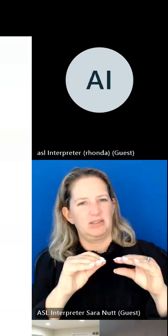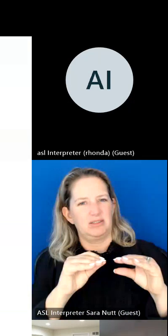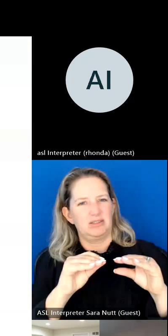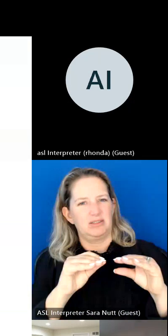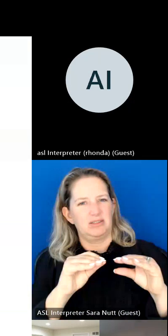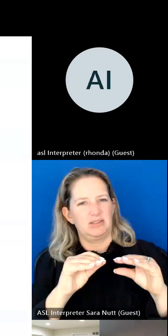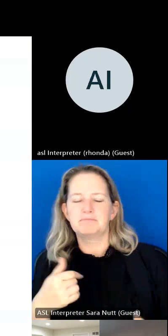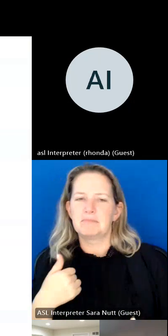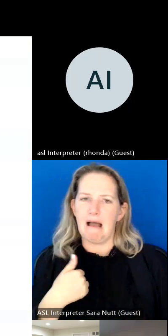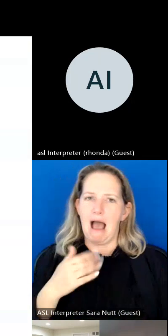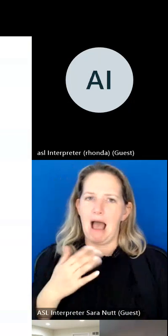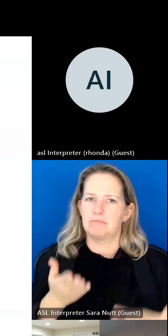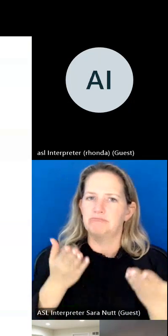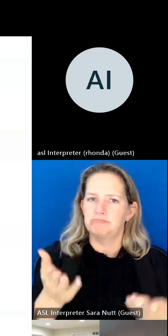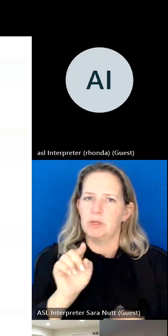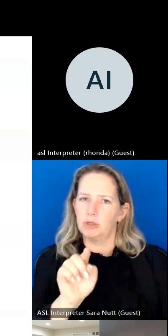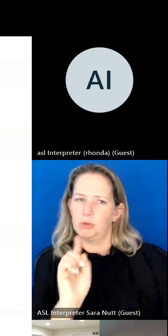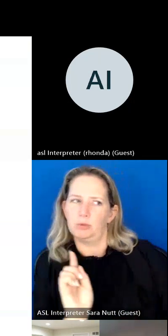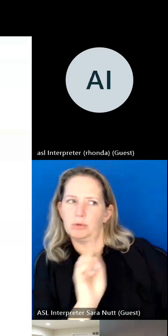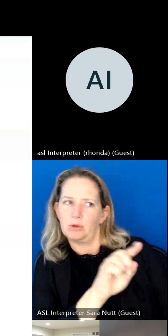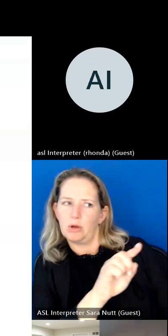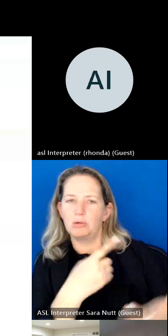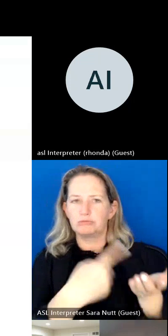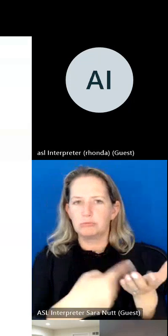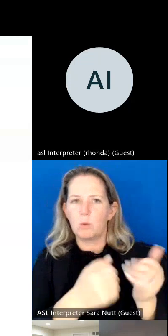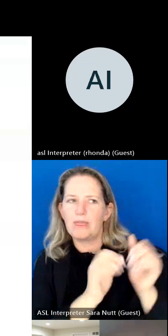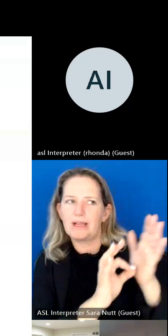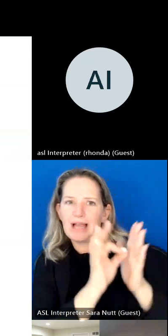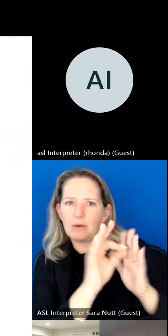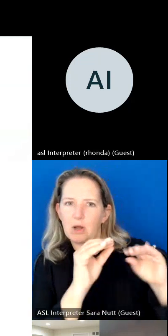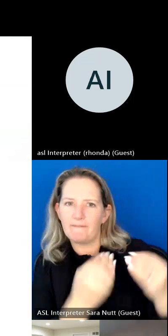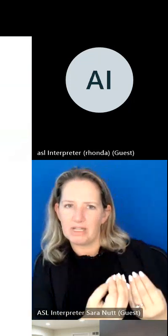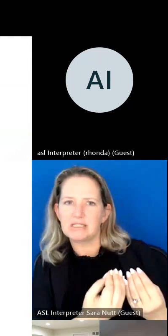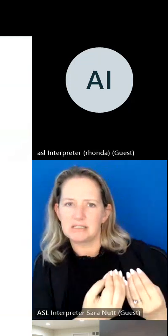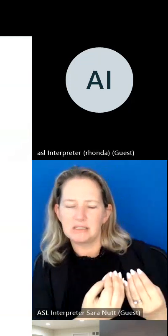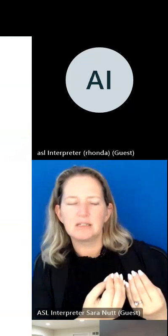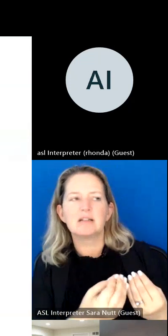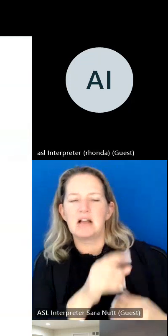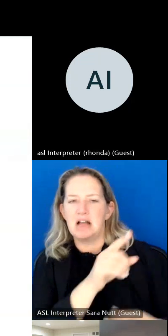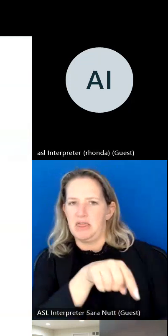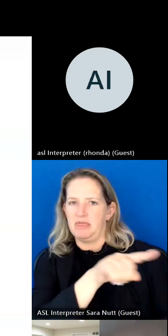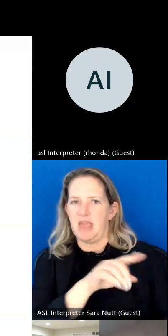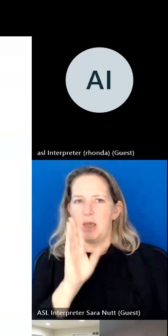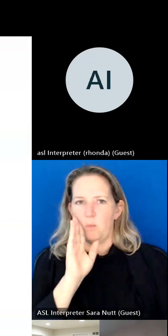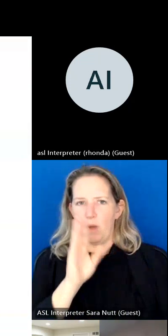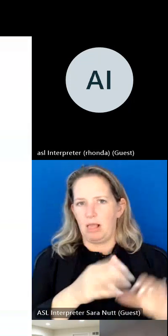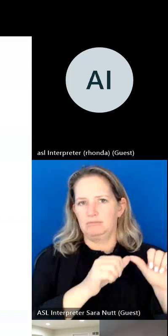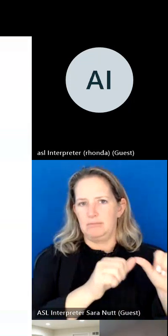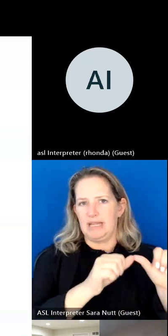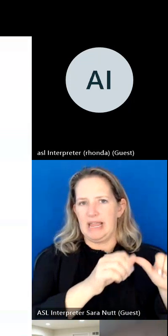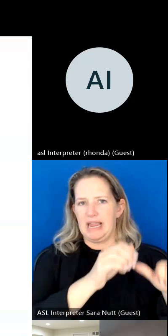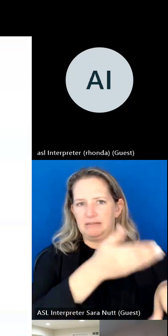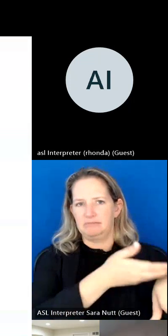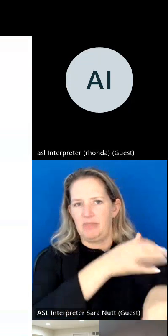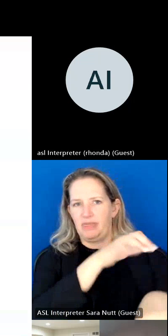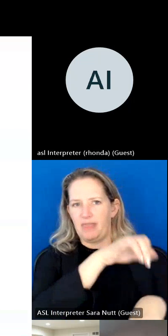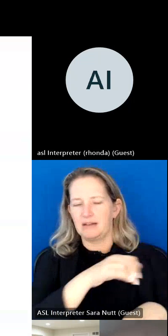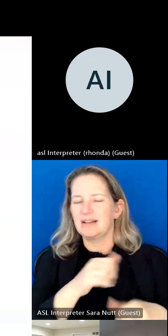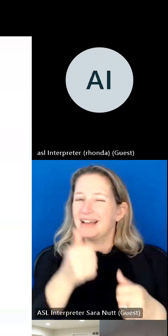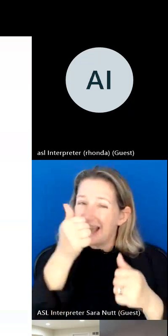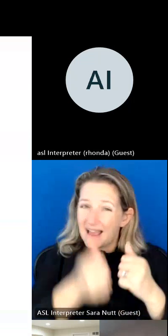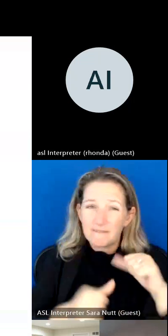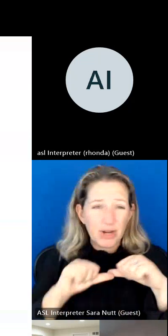your finance office or your accounting office, and they should maintain that. And every agency has a group of people